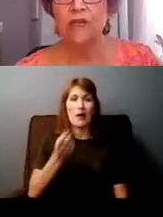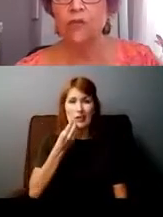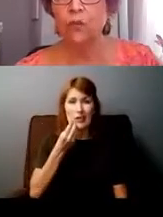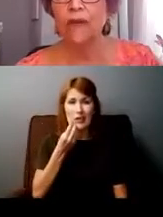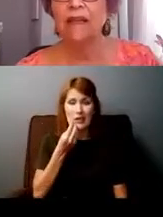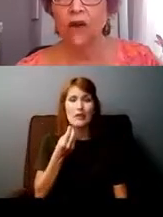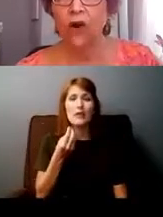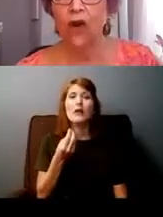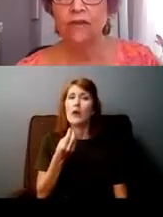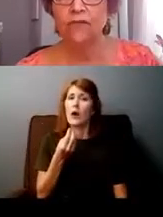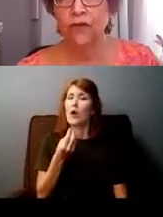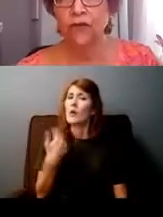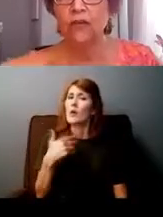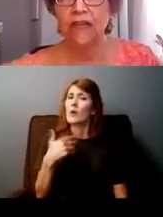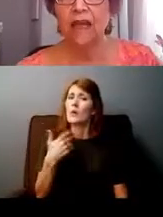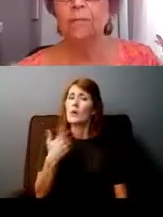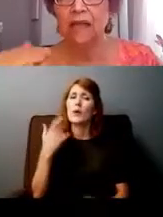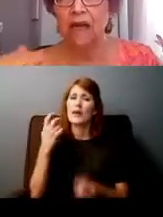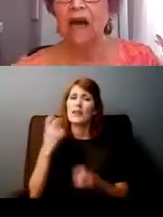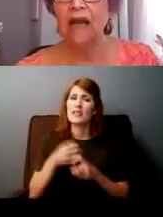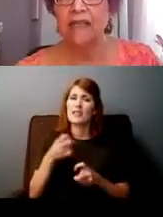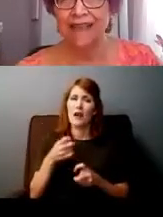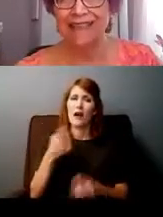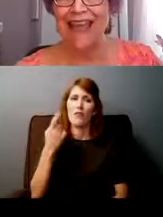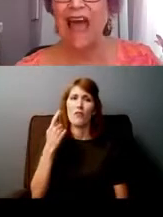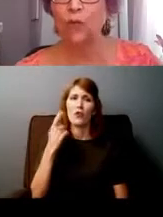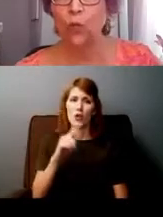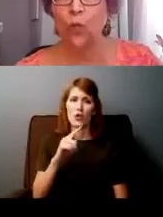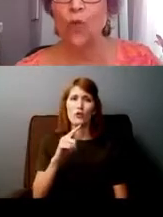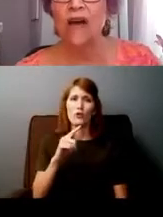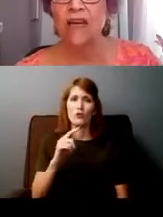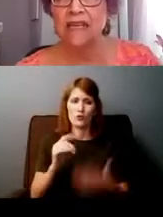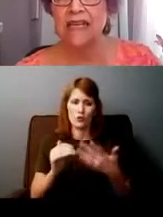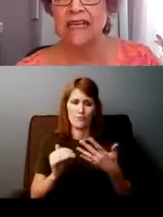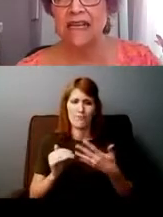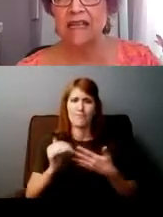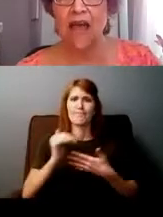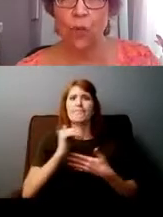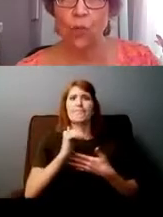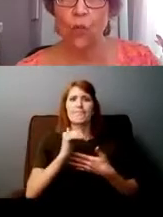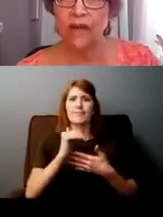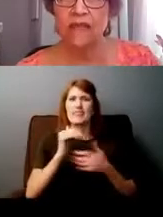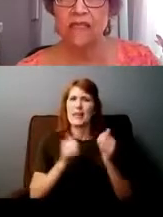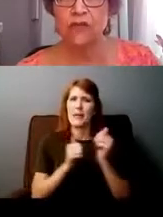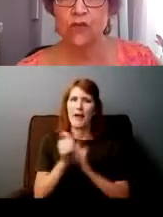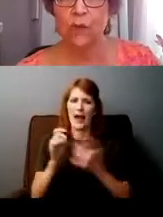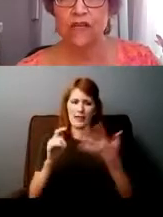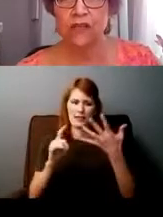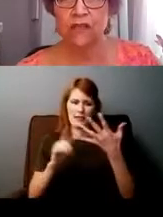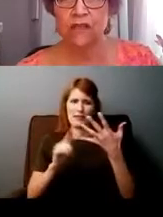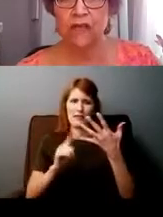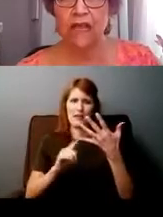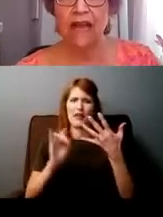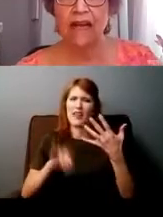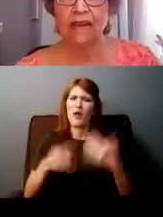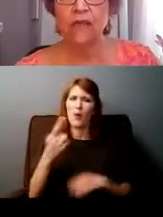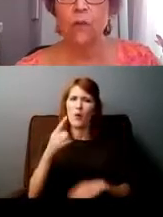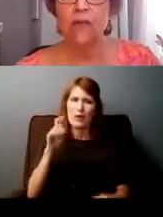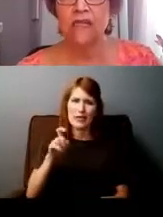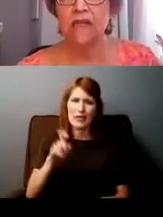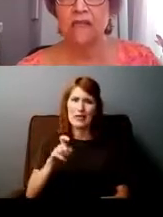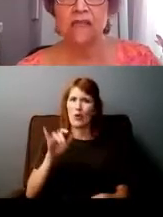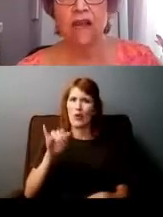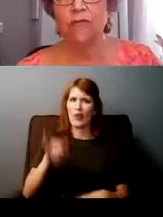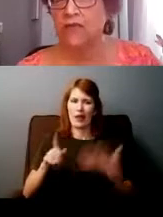it is really hard for you to get beyond that one need, that one situation. And I think